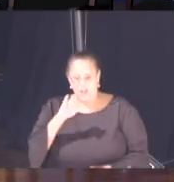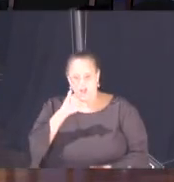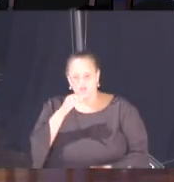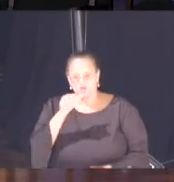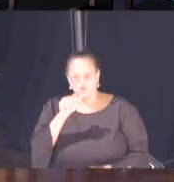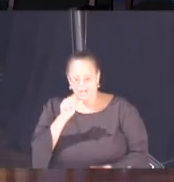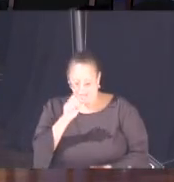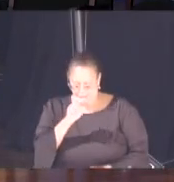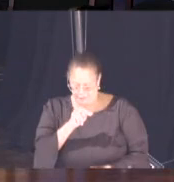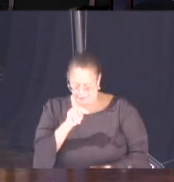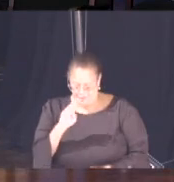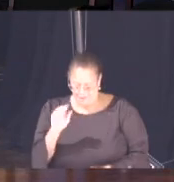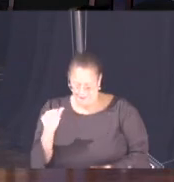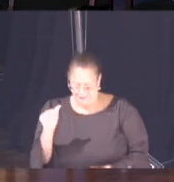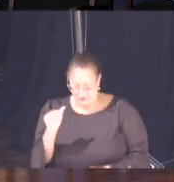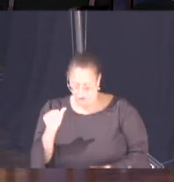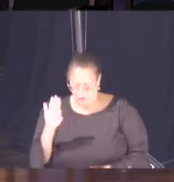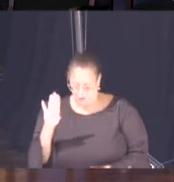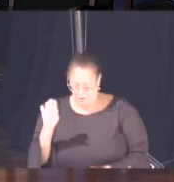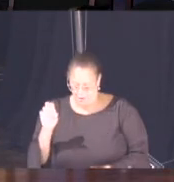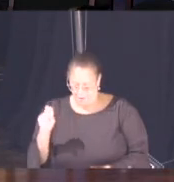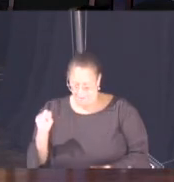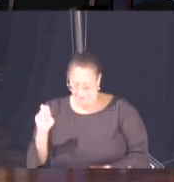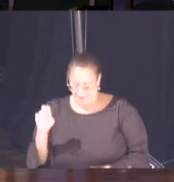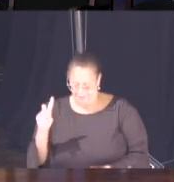Jason Andrew Benedict.